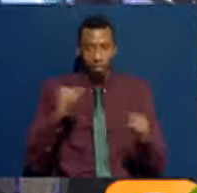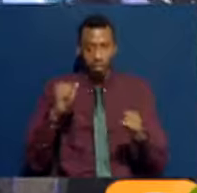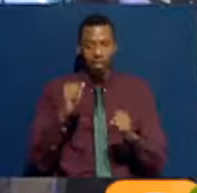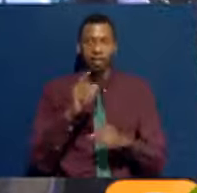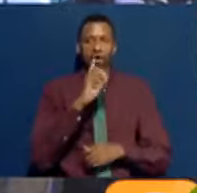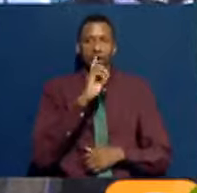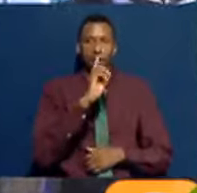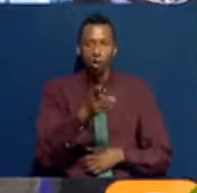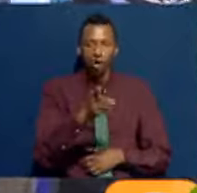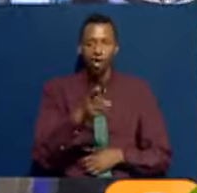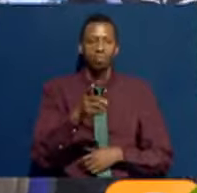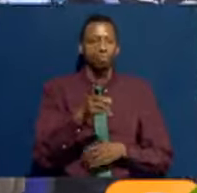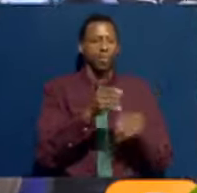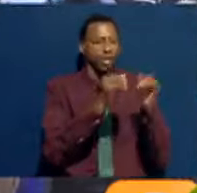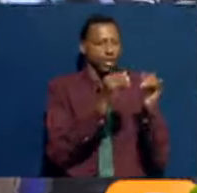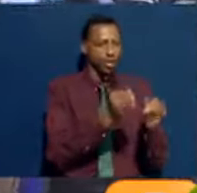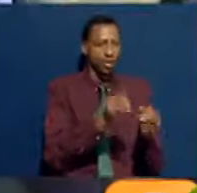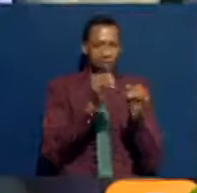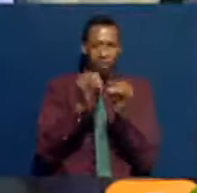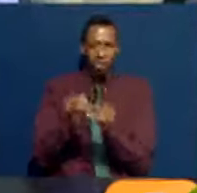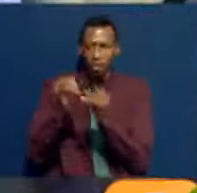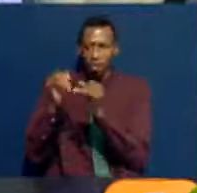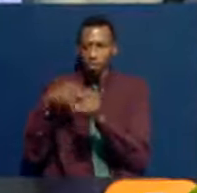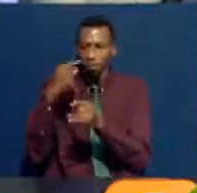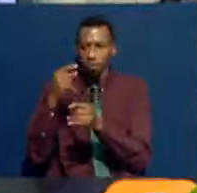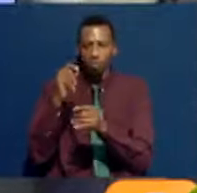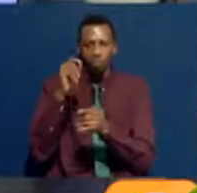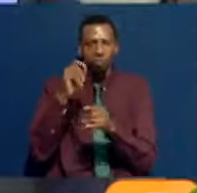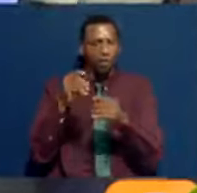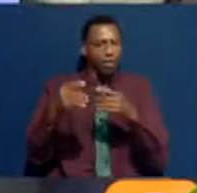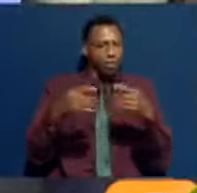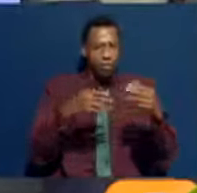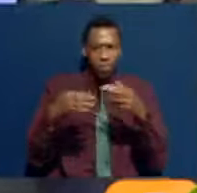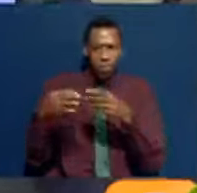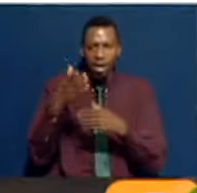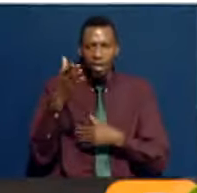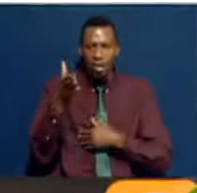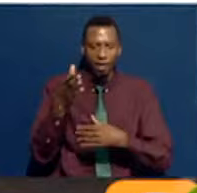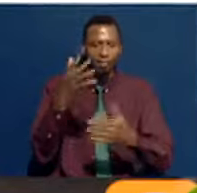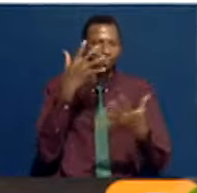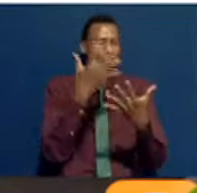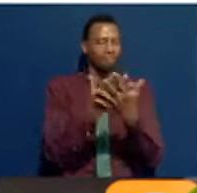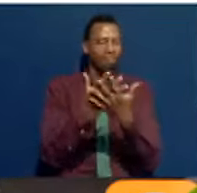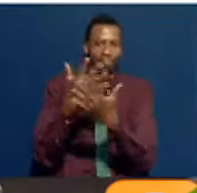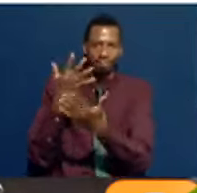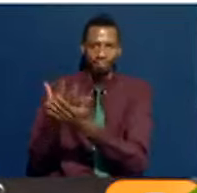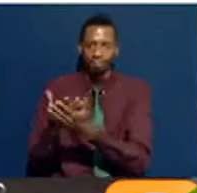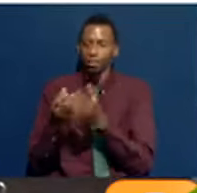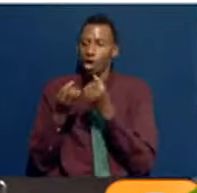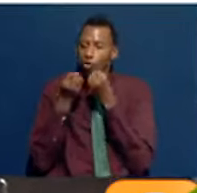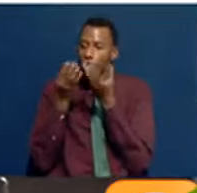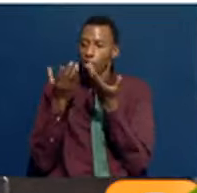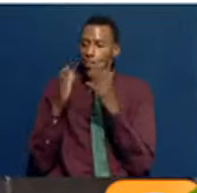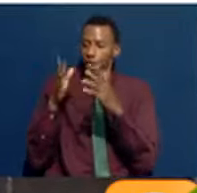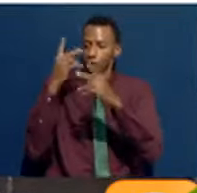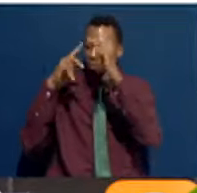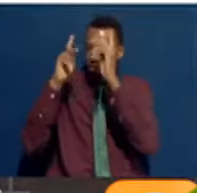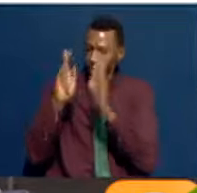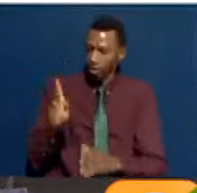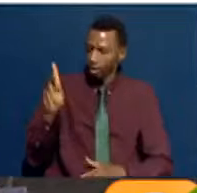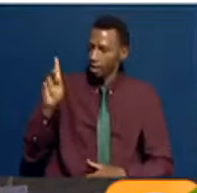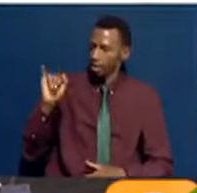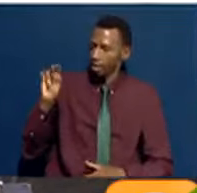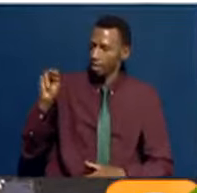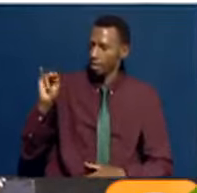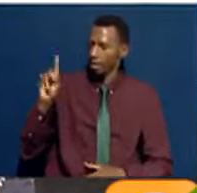to all individuals involved in the flare-up of violence along the Sondu border. Nimemwambia Profesa Kindiki